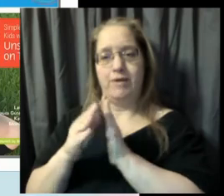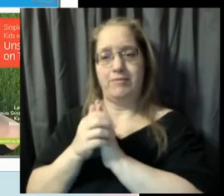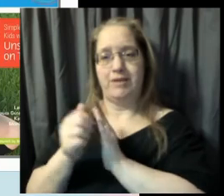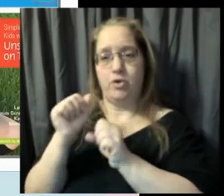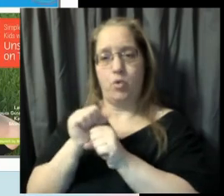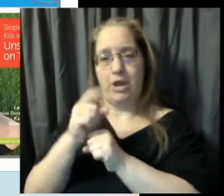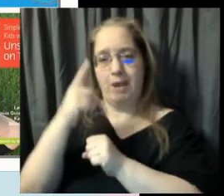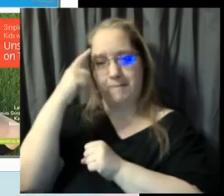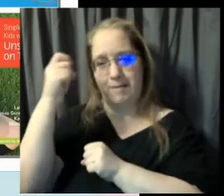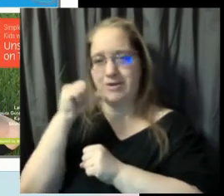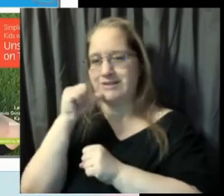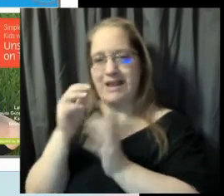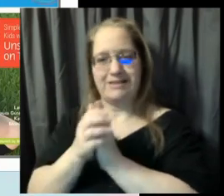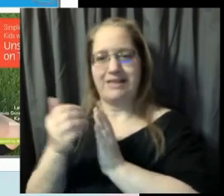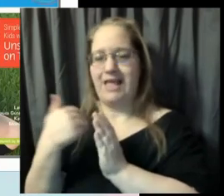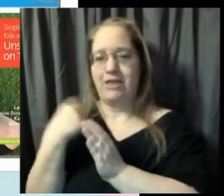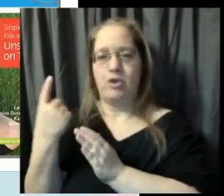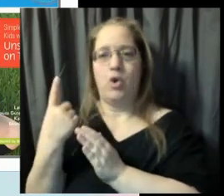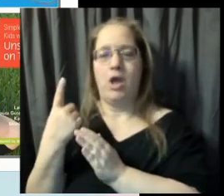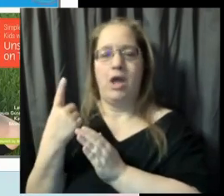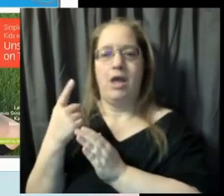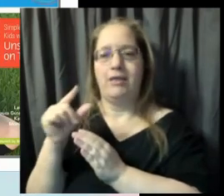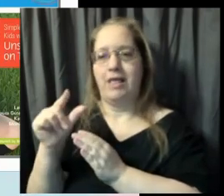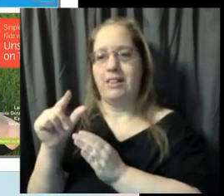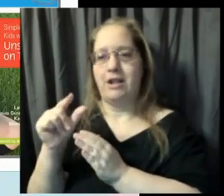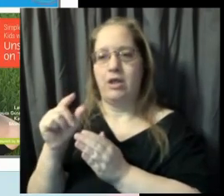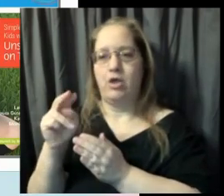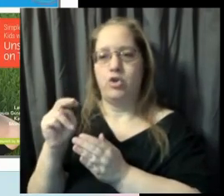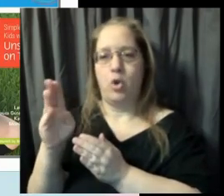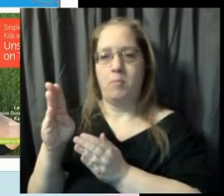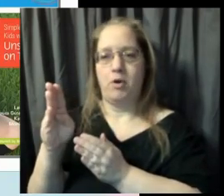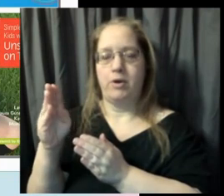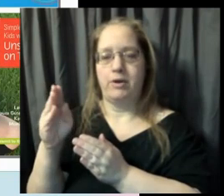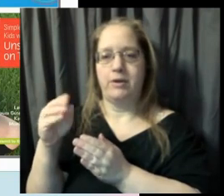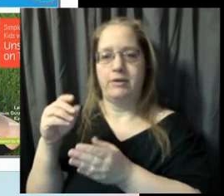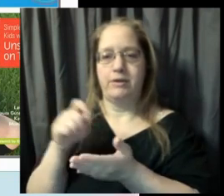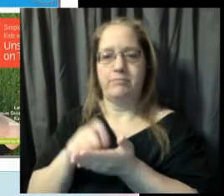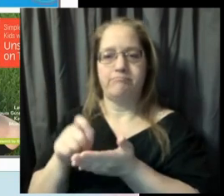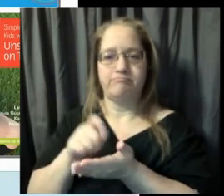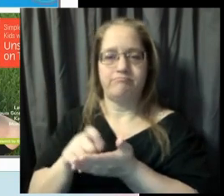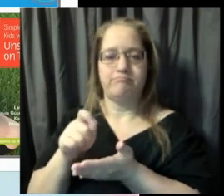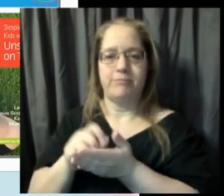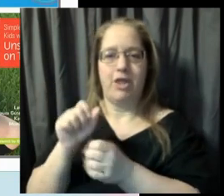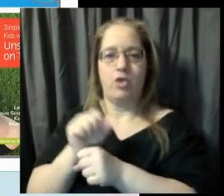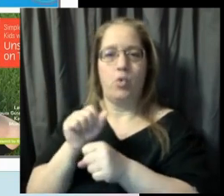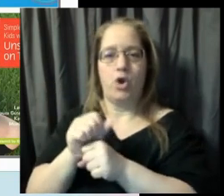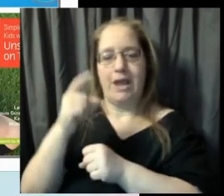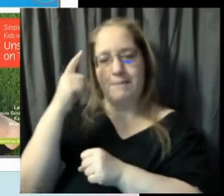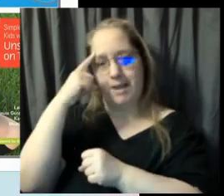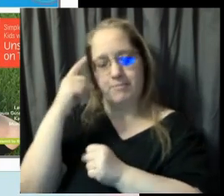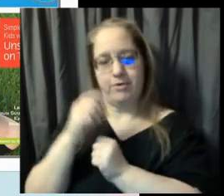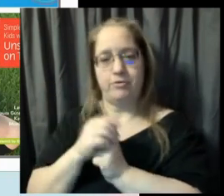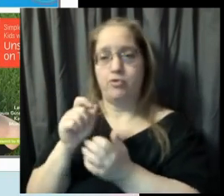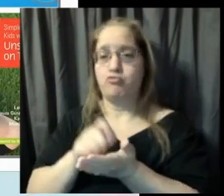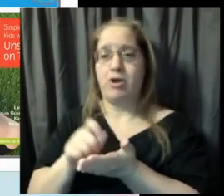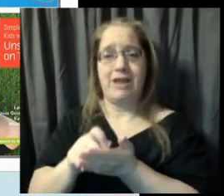just not a skill he has. So he always carries around like an itty bitty notebook that fits in his back pocket that he says is his working memory.